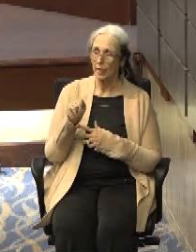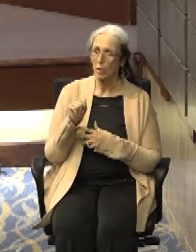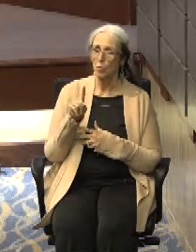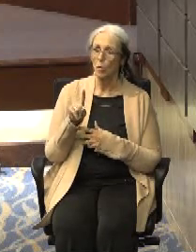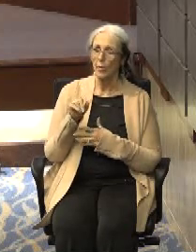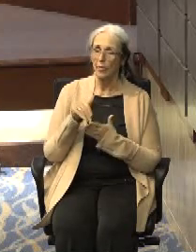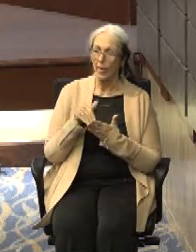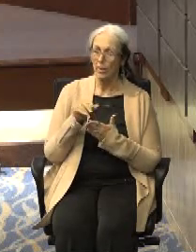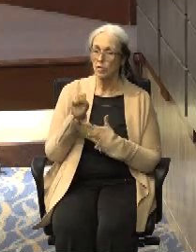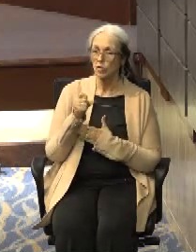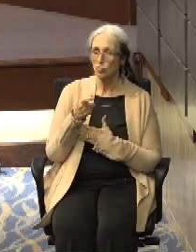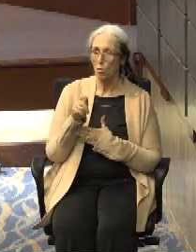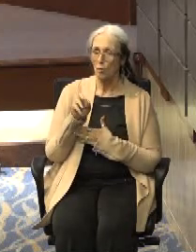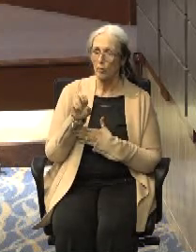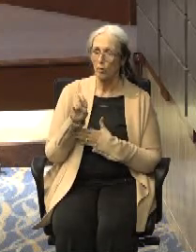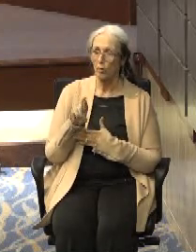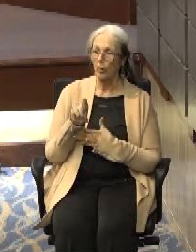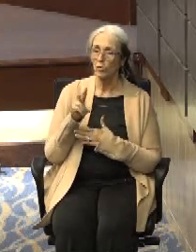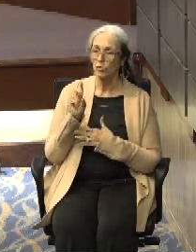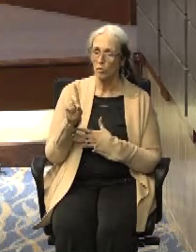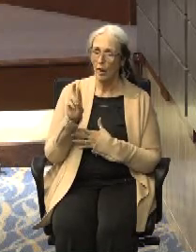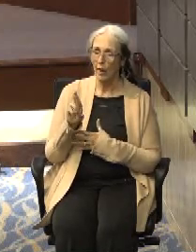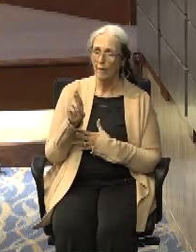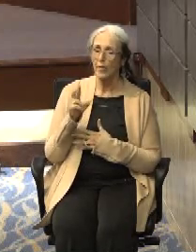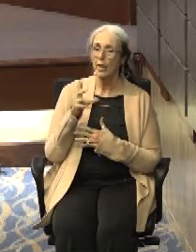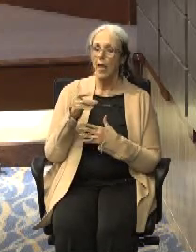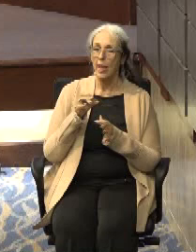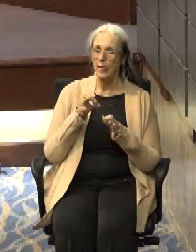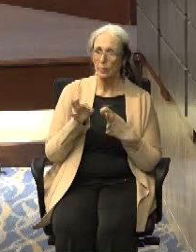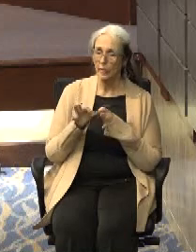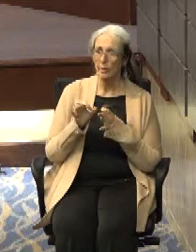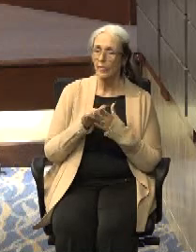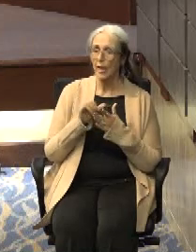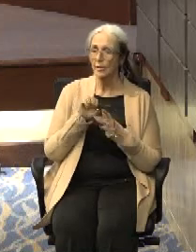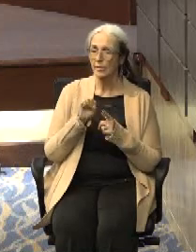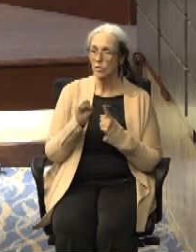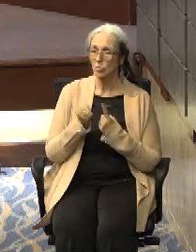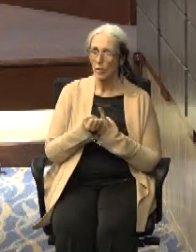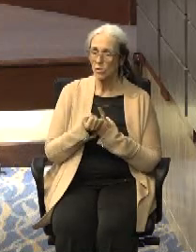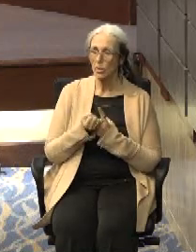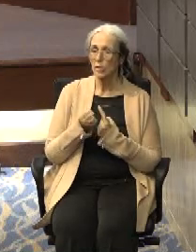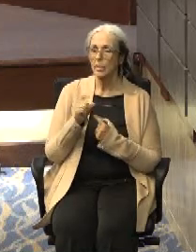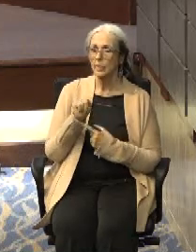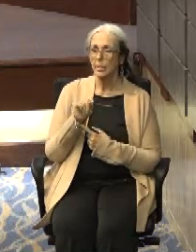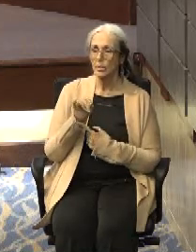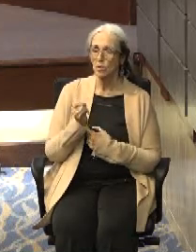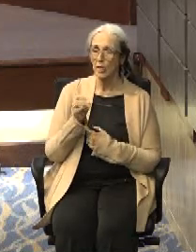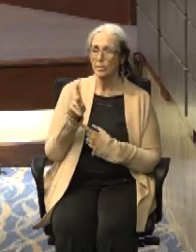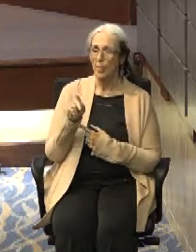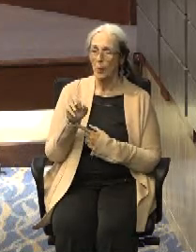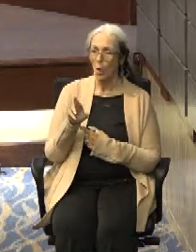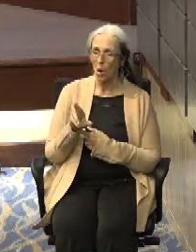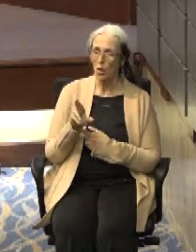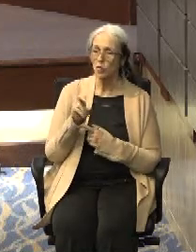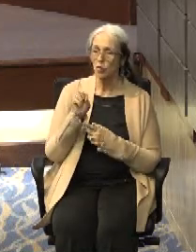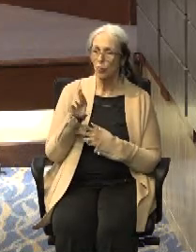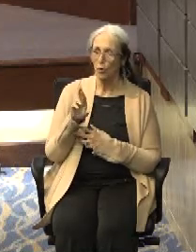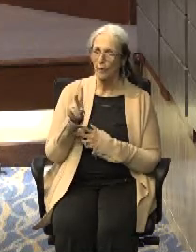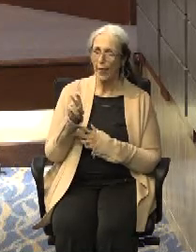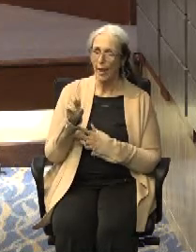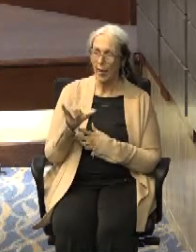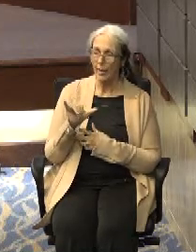Schroeder Drive, and more particularly described as being situated in the TJ Chambers Survey Abstract Number